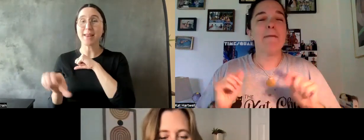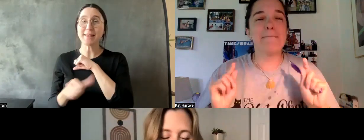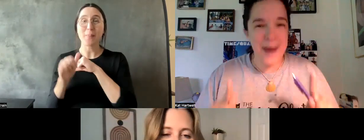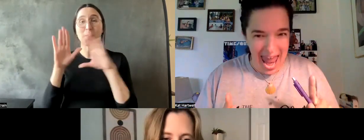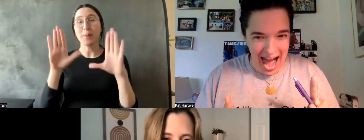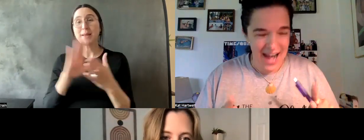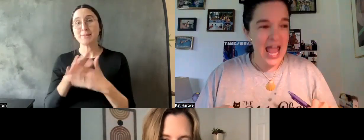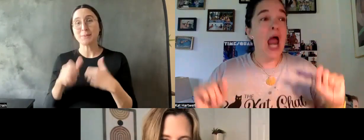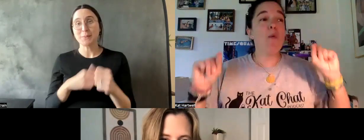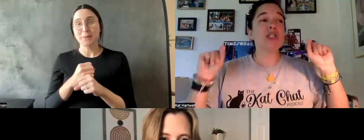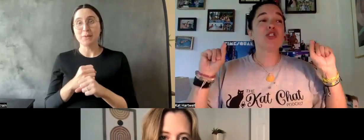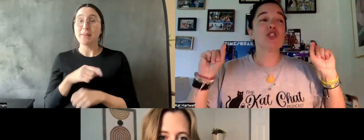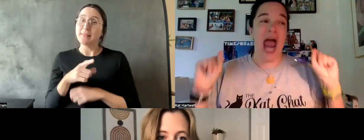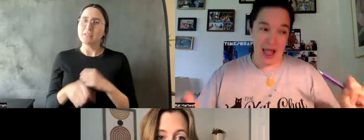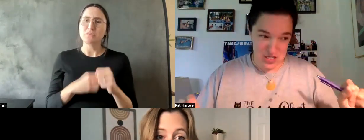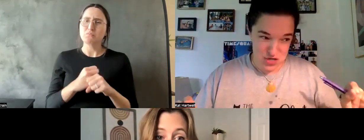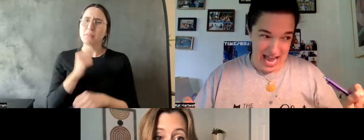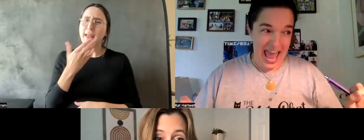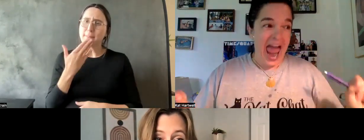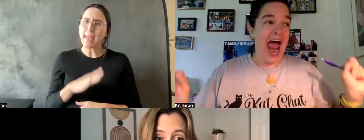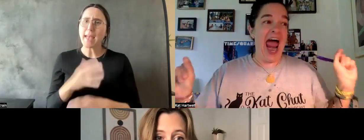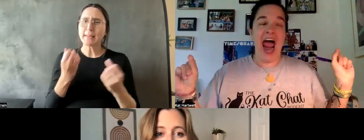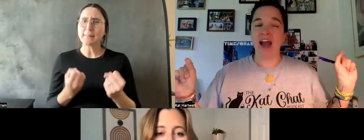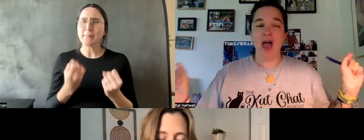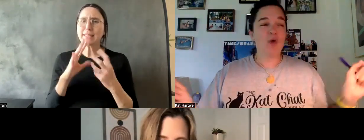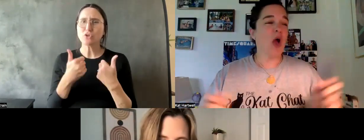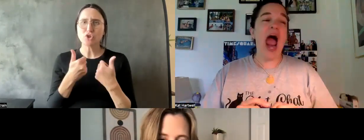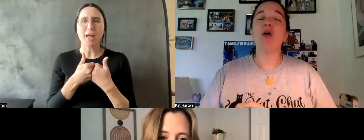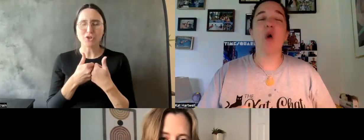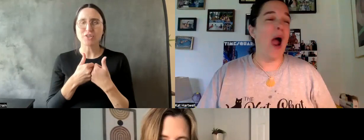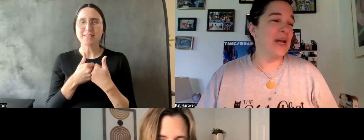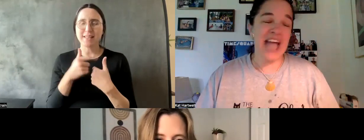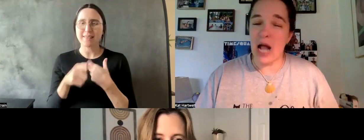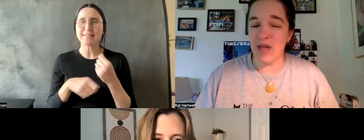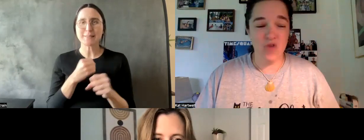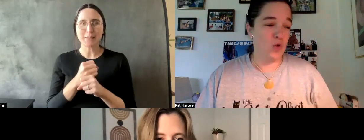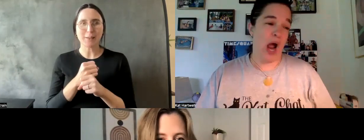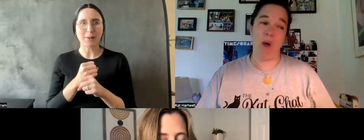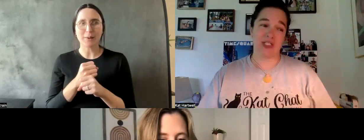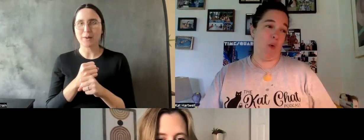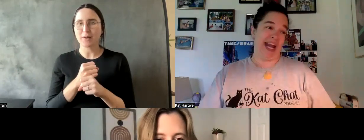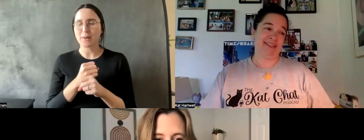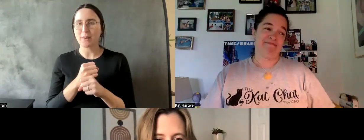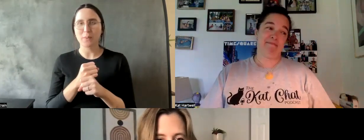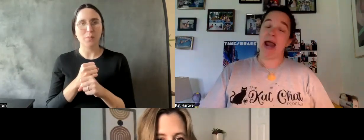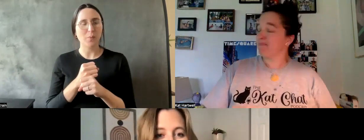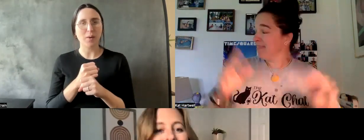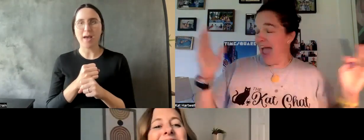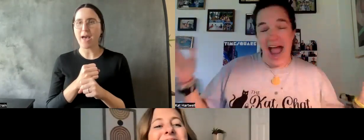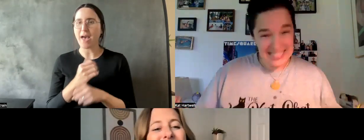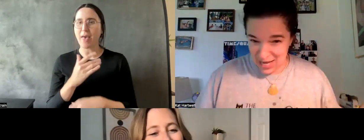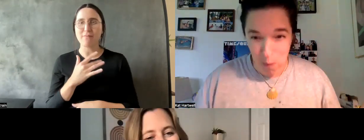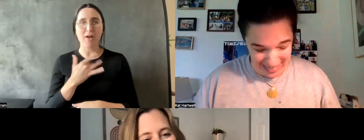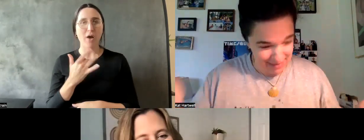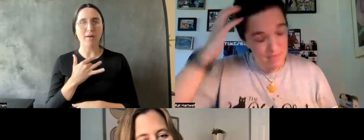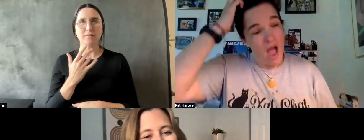not bad. It was challenging. And well, I don't know how many times I told you I want to quit, but